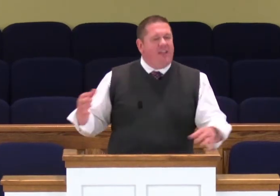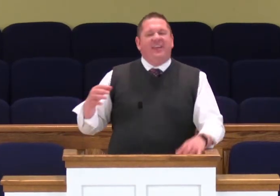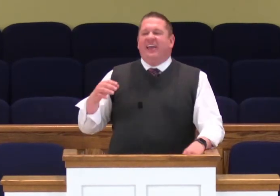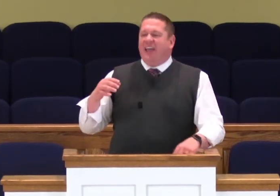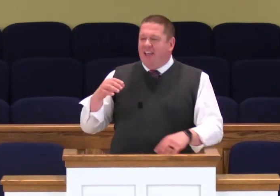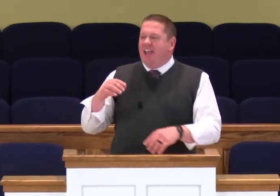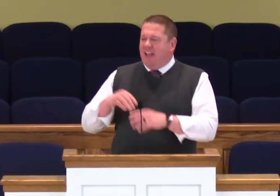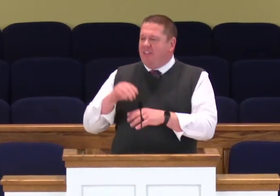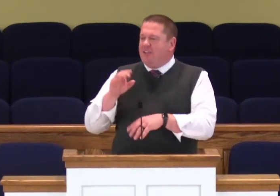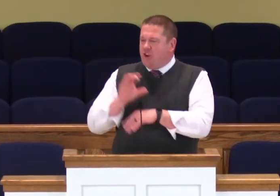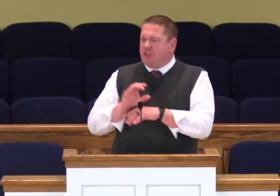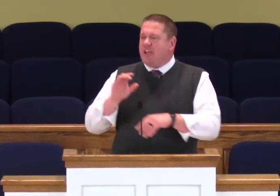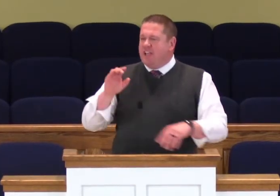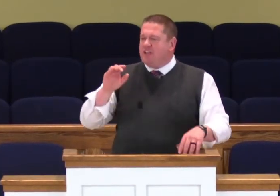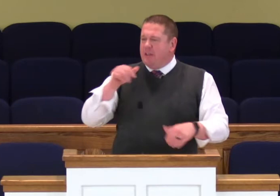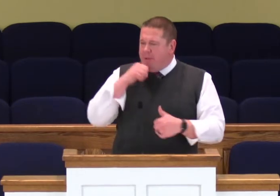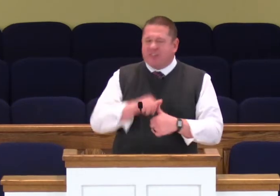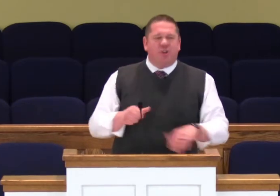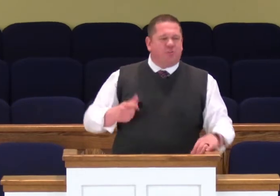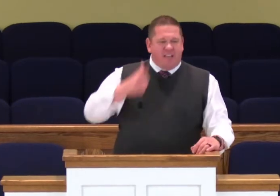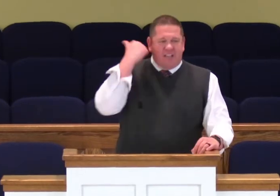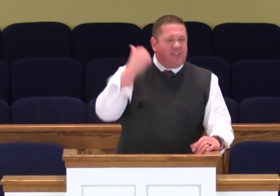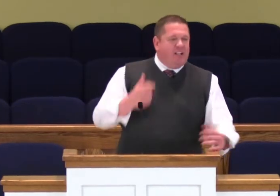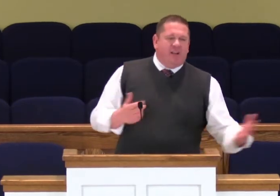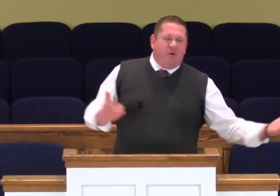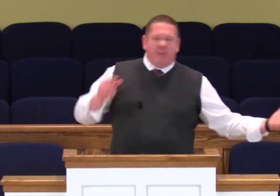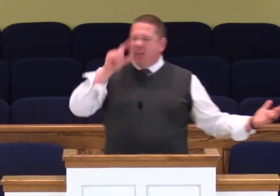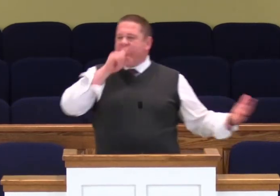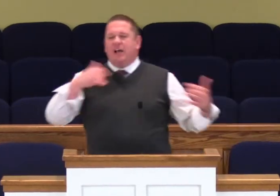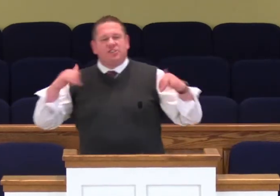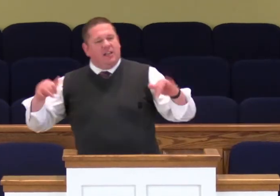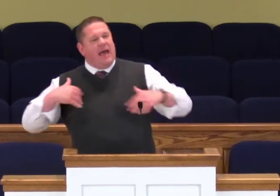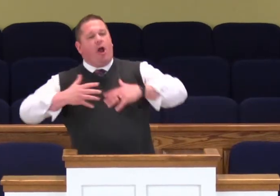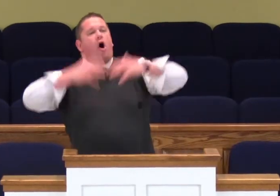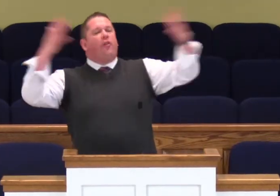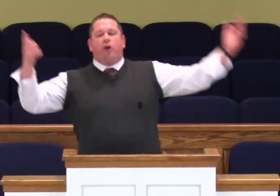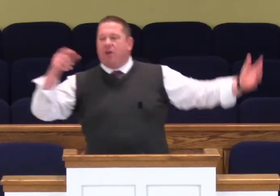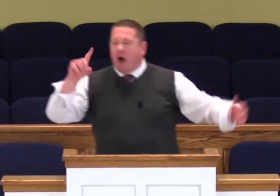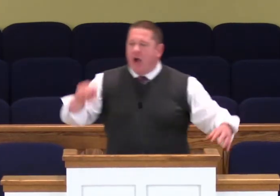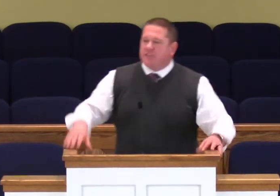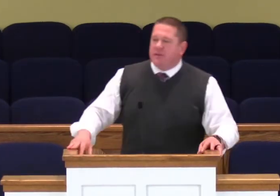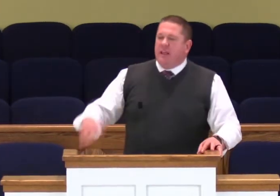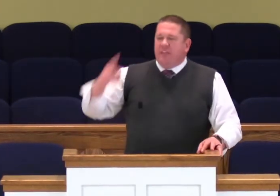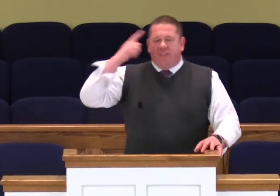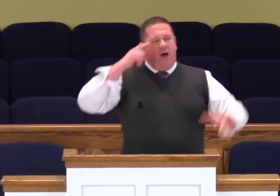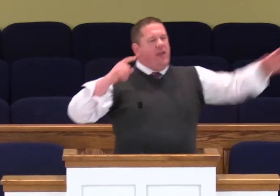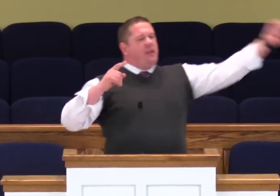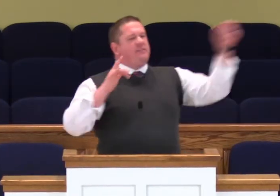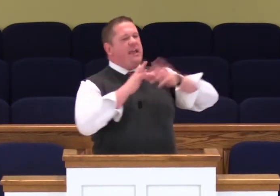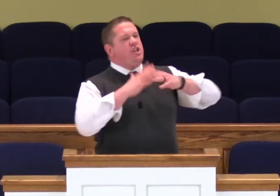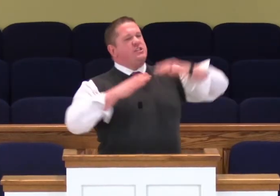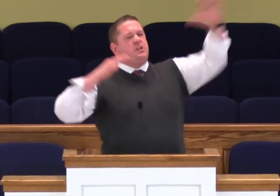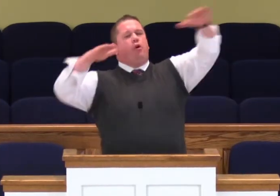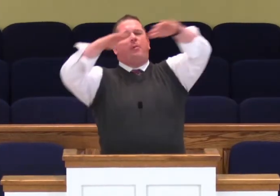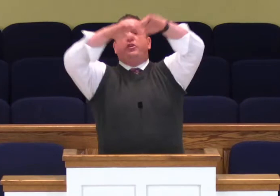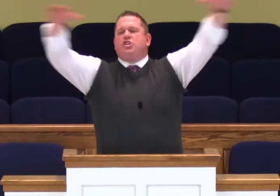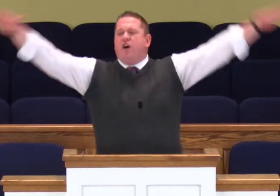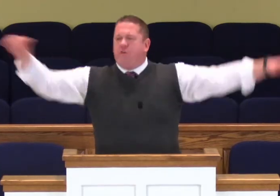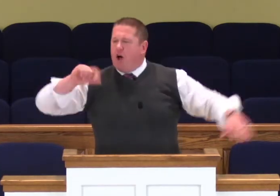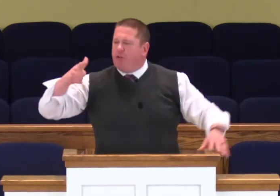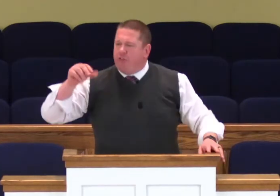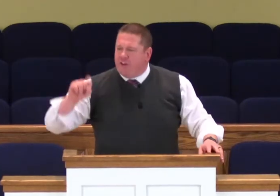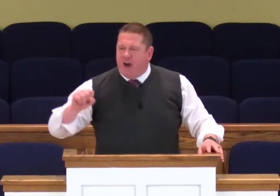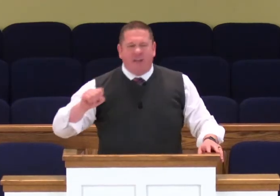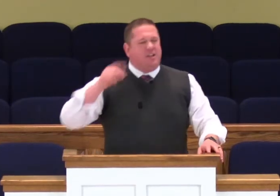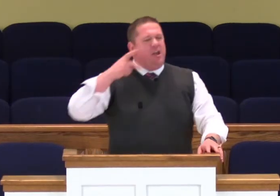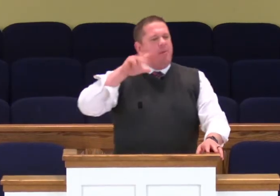lot in the church age, in the epistles, because, boy, the Gentiles still had all their gods and they thought they could take Jesus and put him on the shelf with